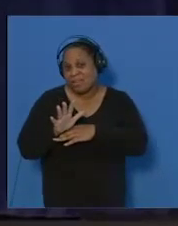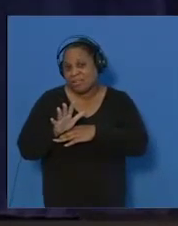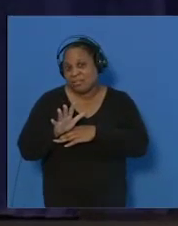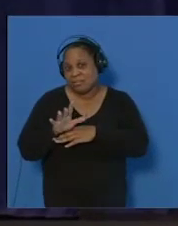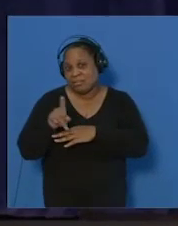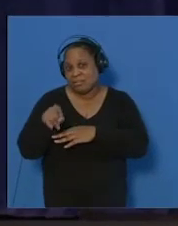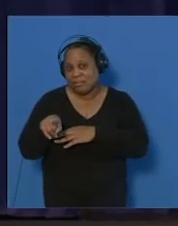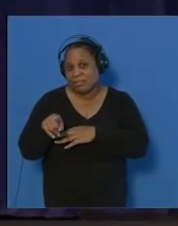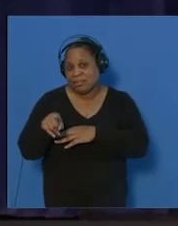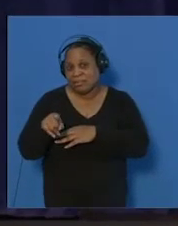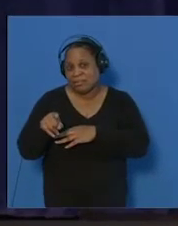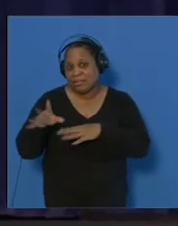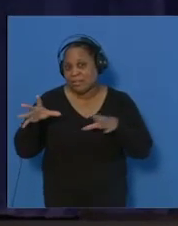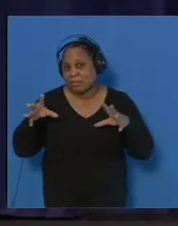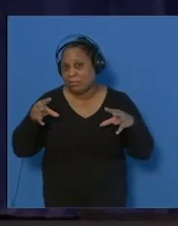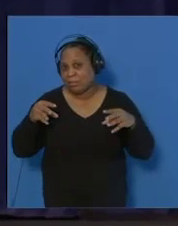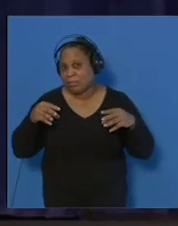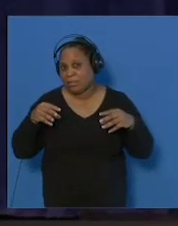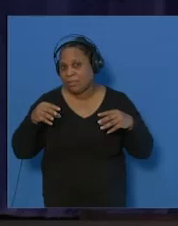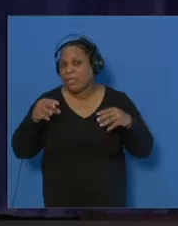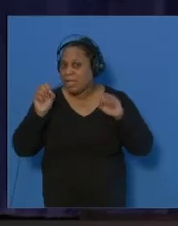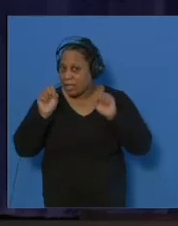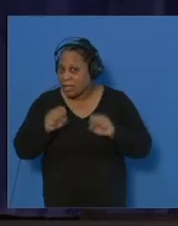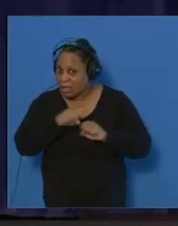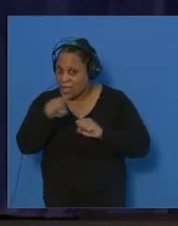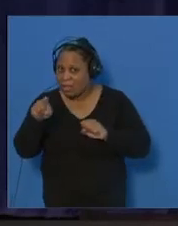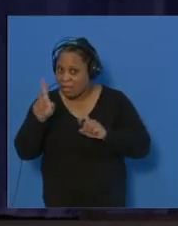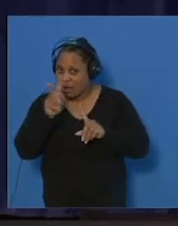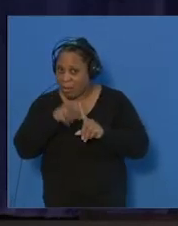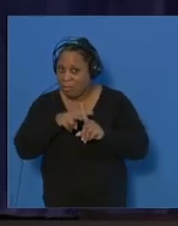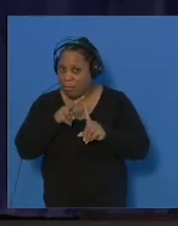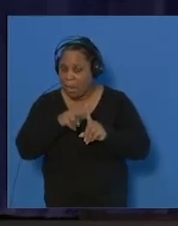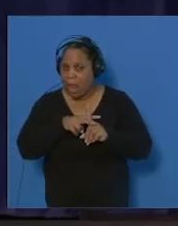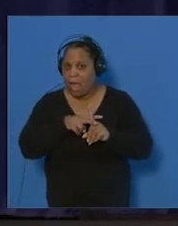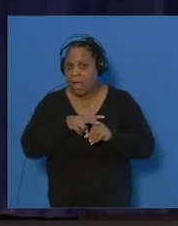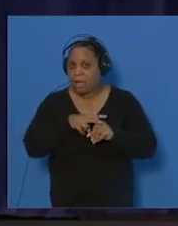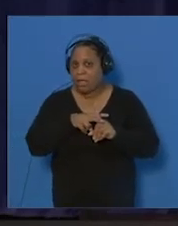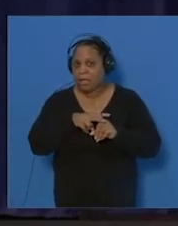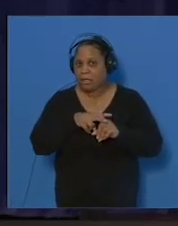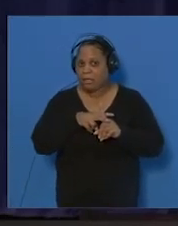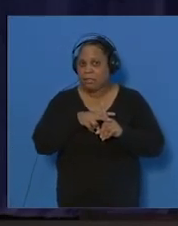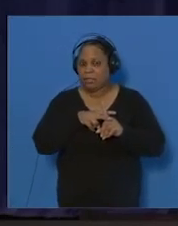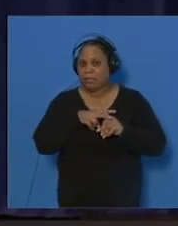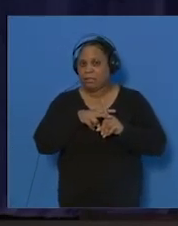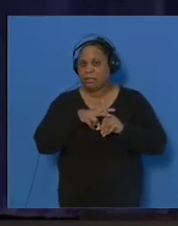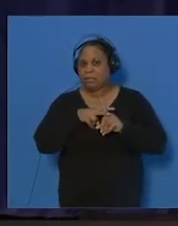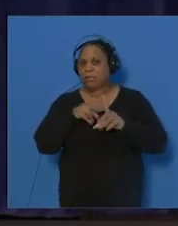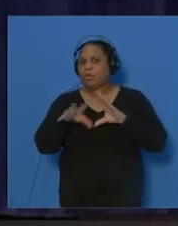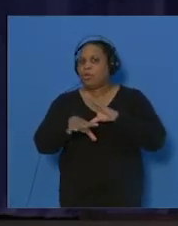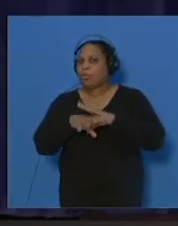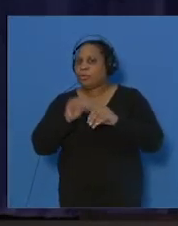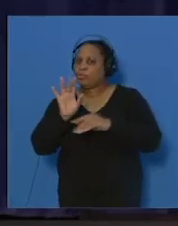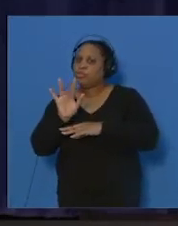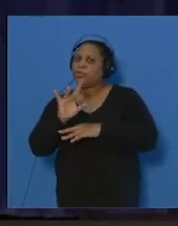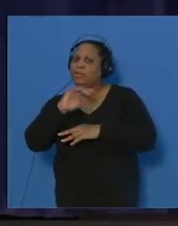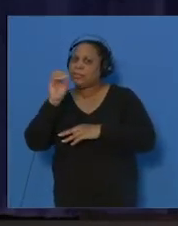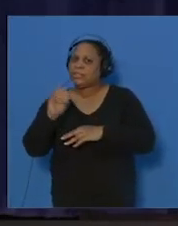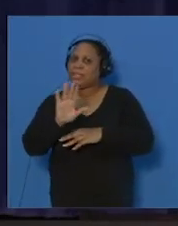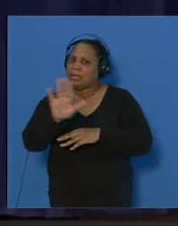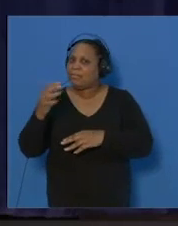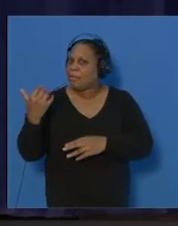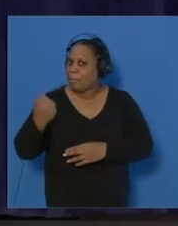be eligible to apply for drawdown on the 25% of their